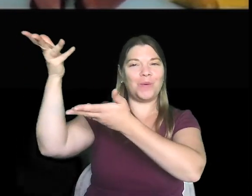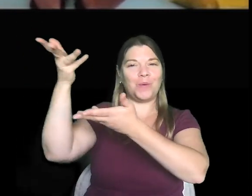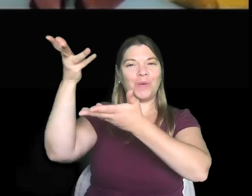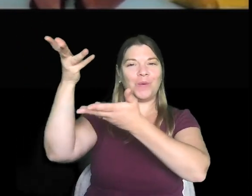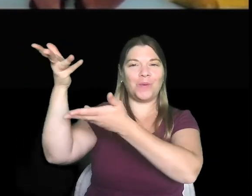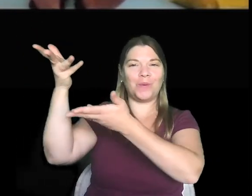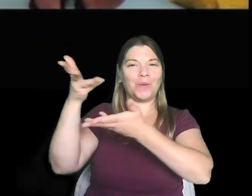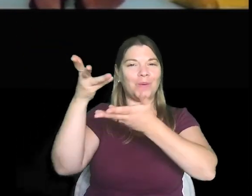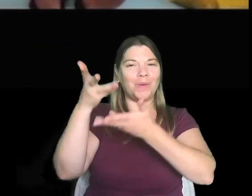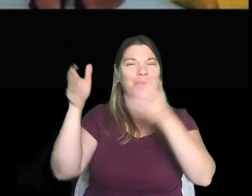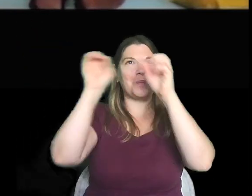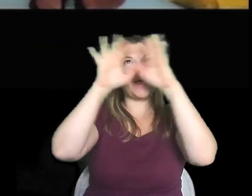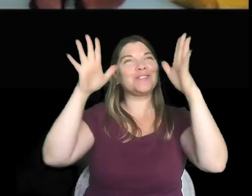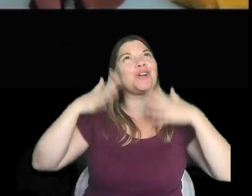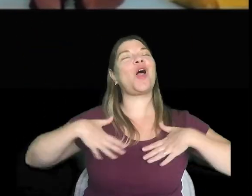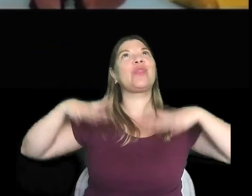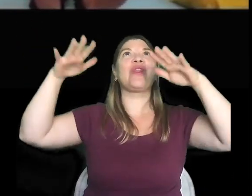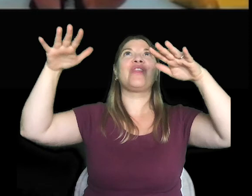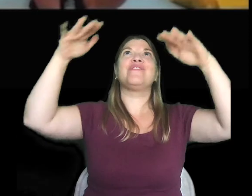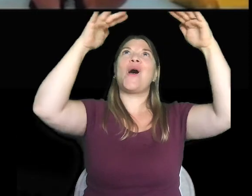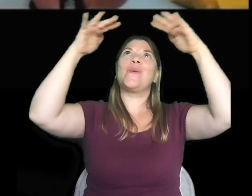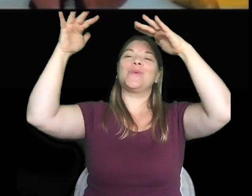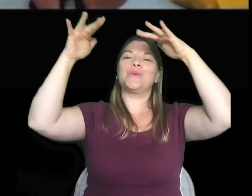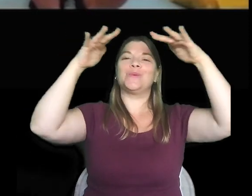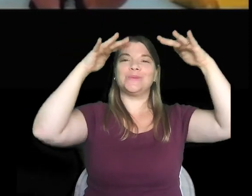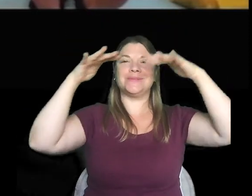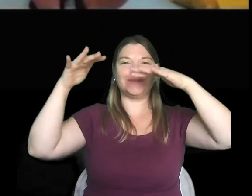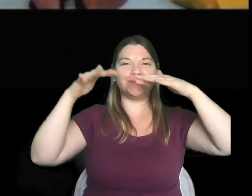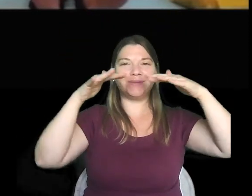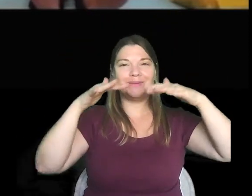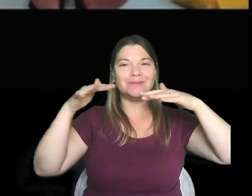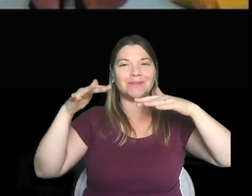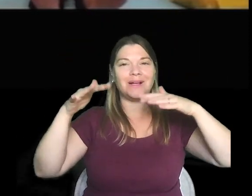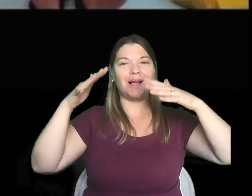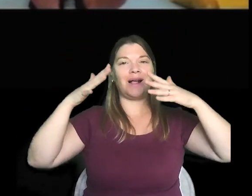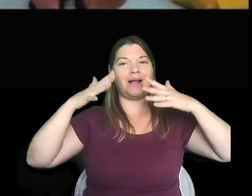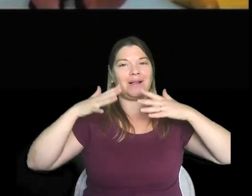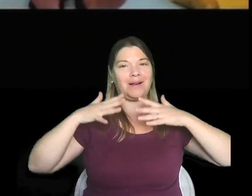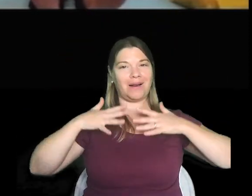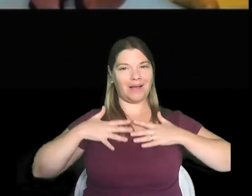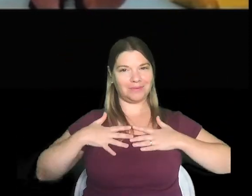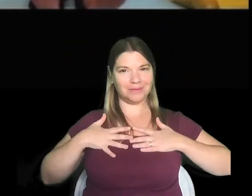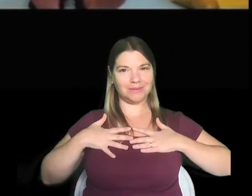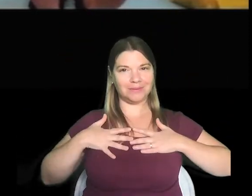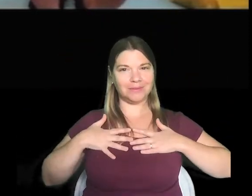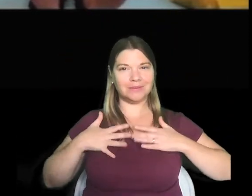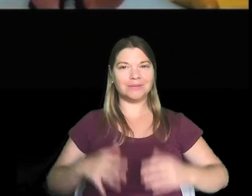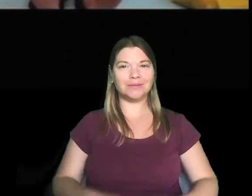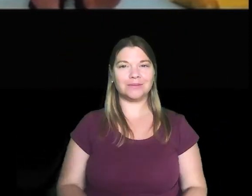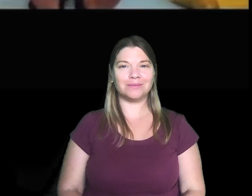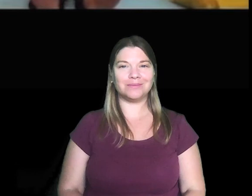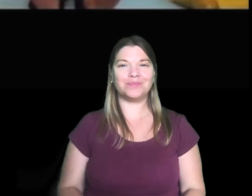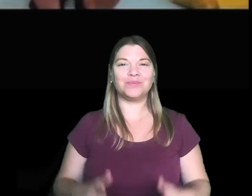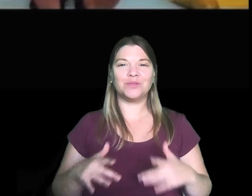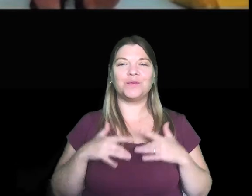upwards, moving their heads as if watching their items of clothing float down from above. It gently lands softly upon you. You feel